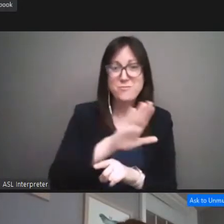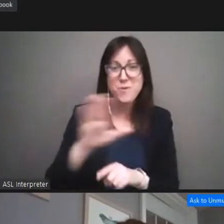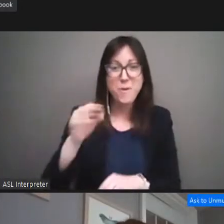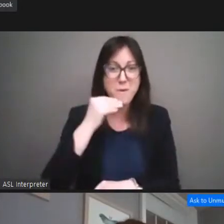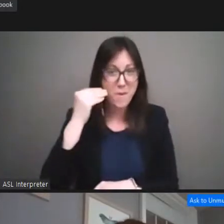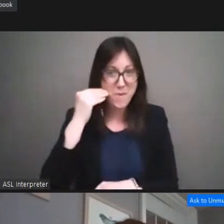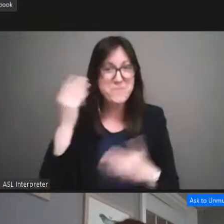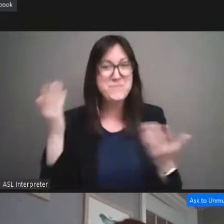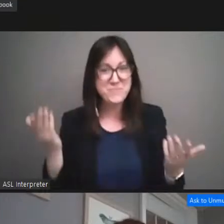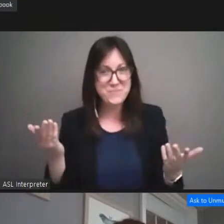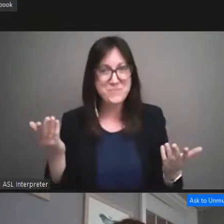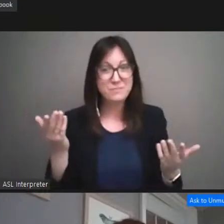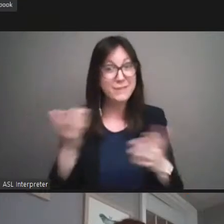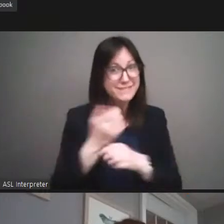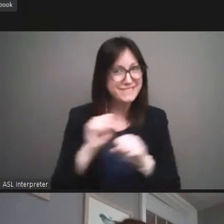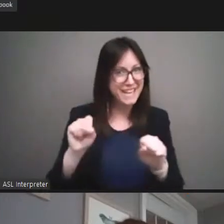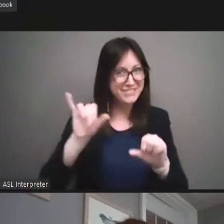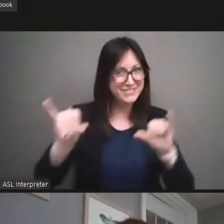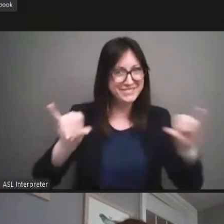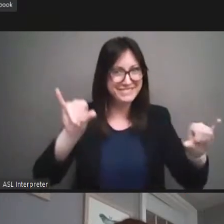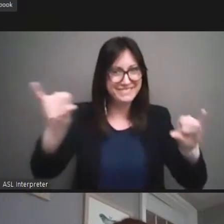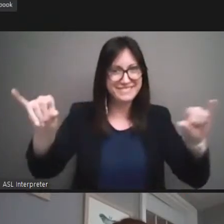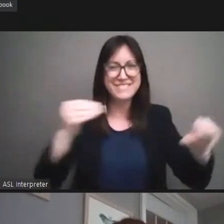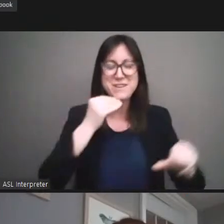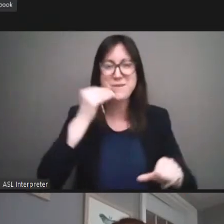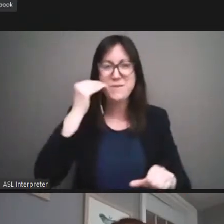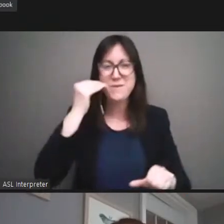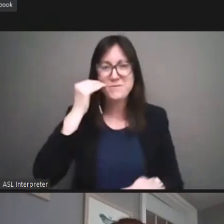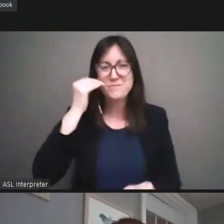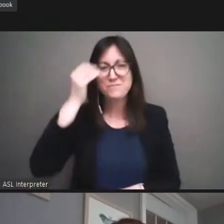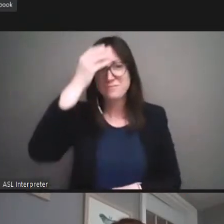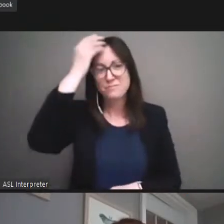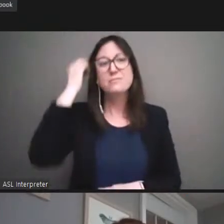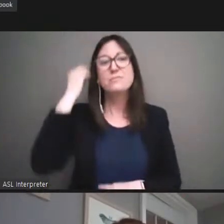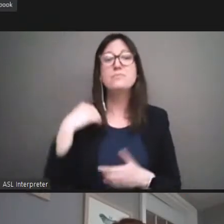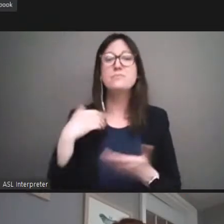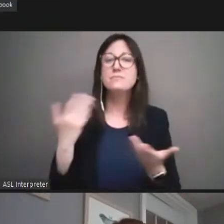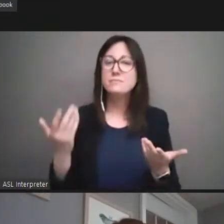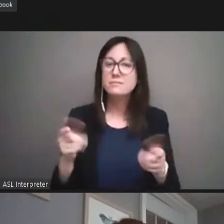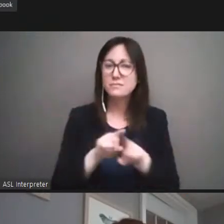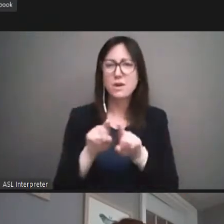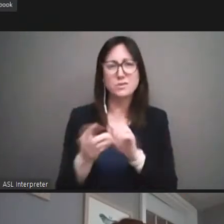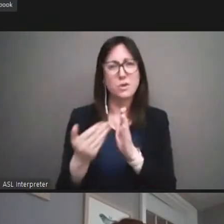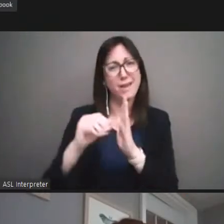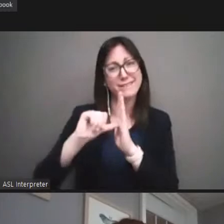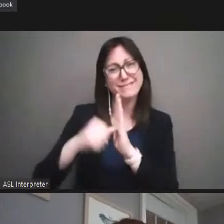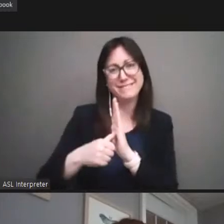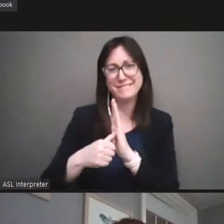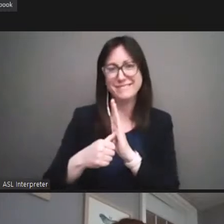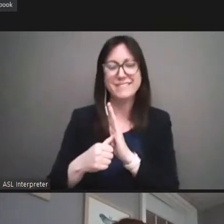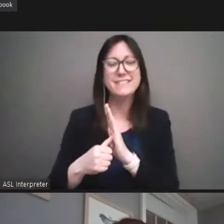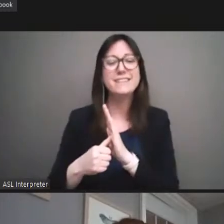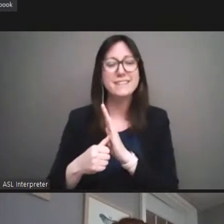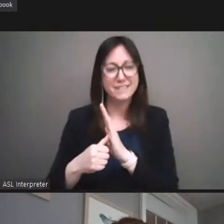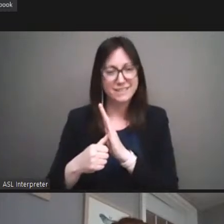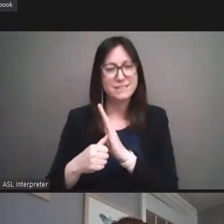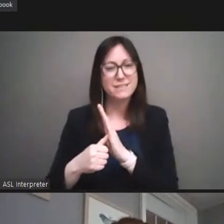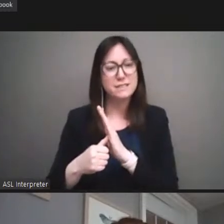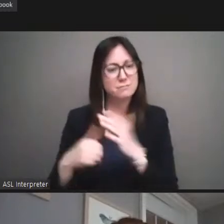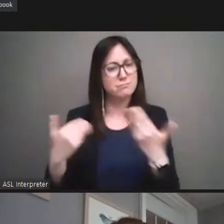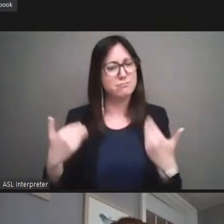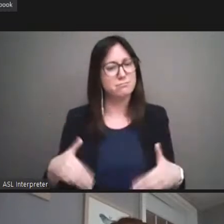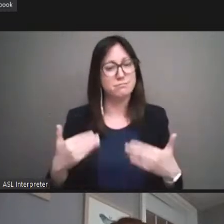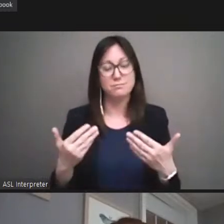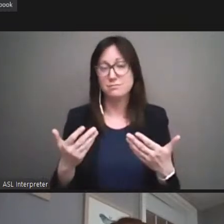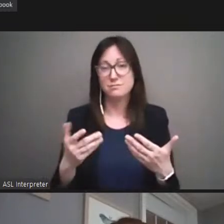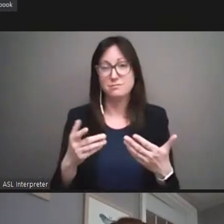do so safely. And I just wanted to repeat one more time that, as I mentioned, we can keep talking